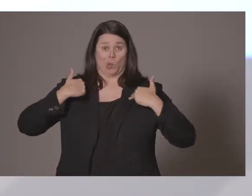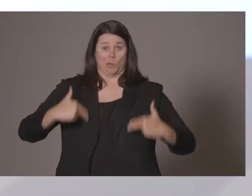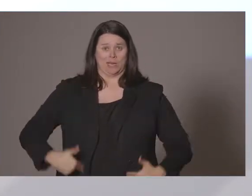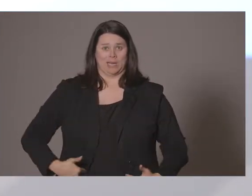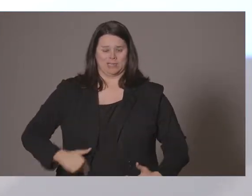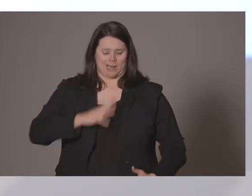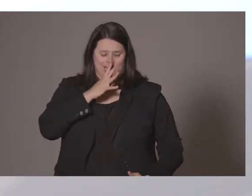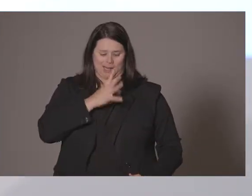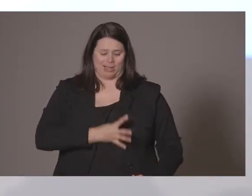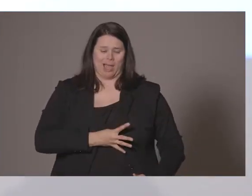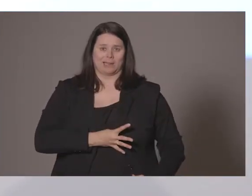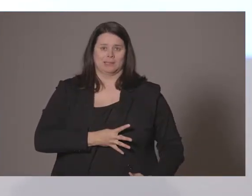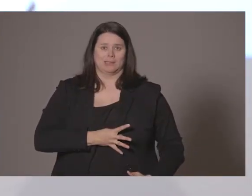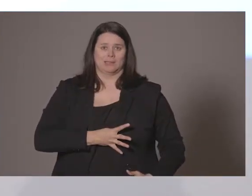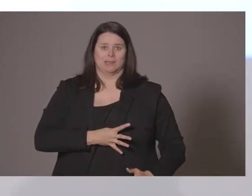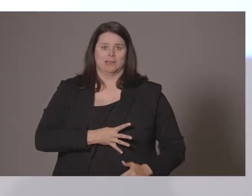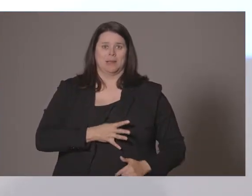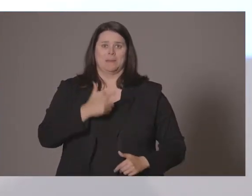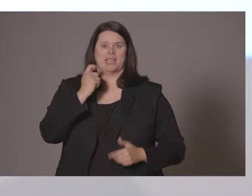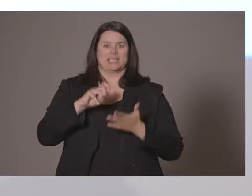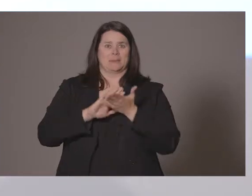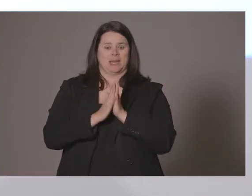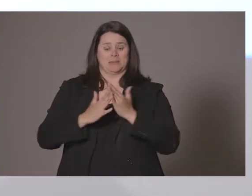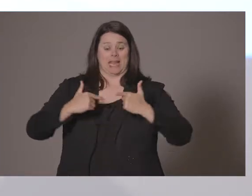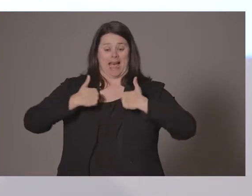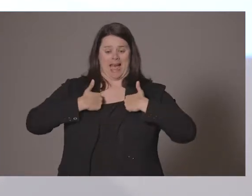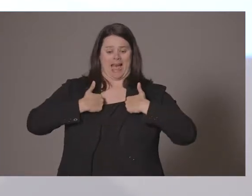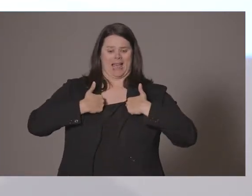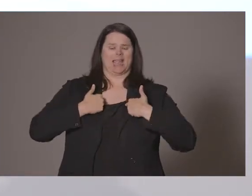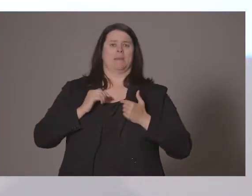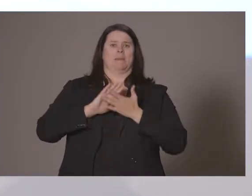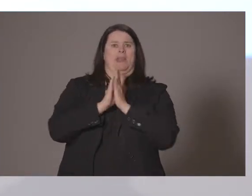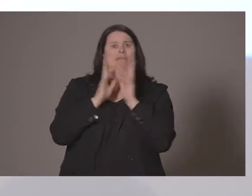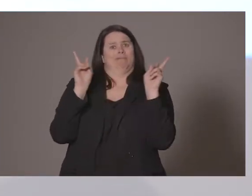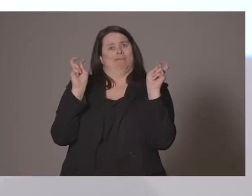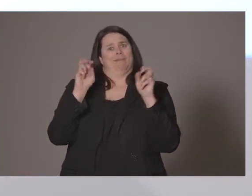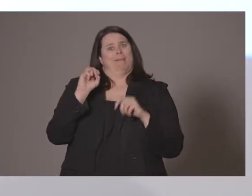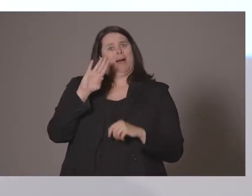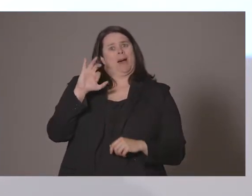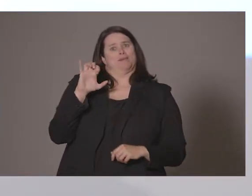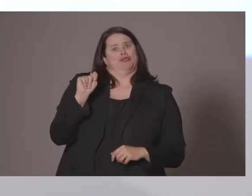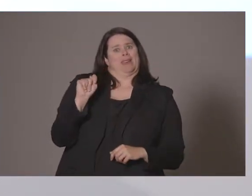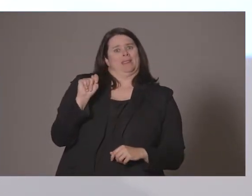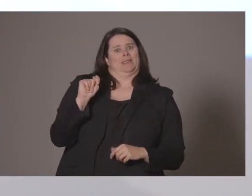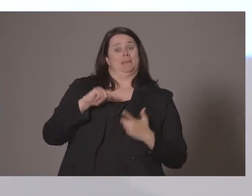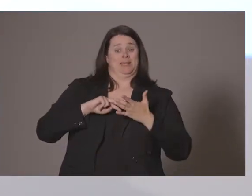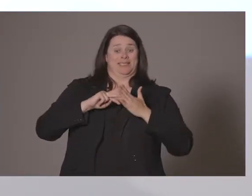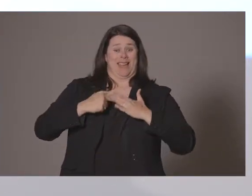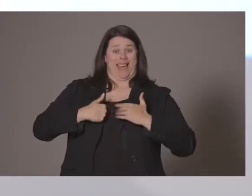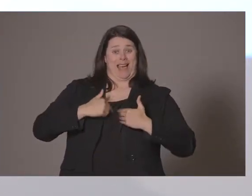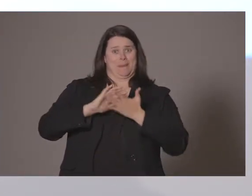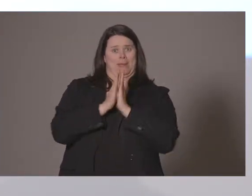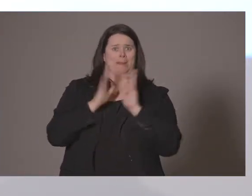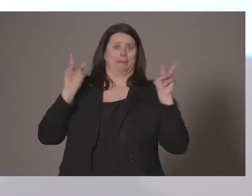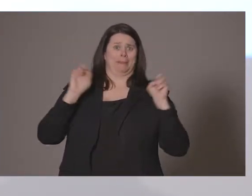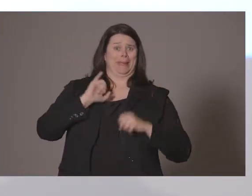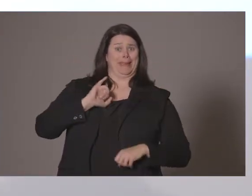people. So then it's an it relationship. And that separation,